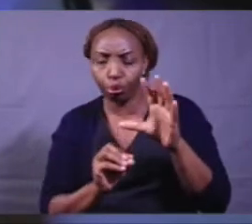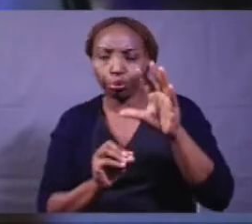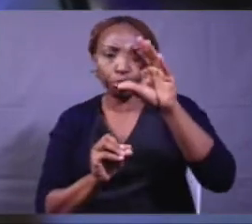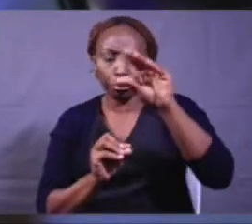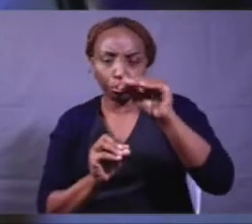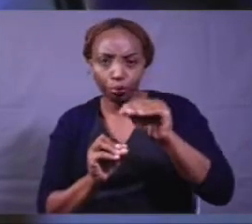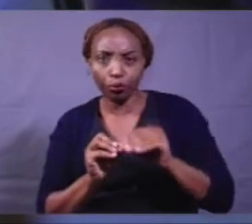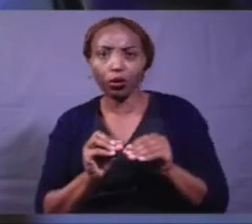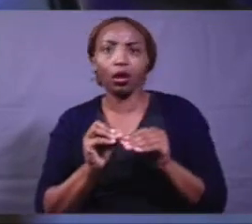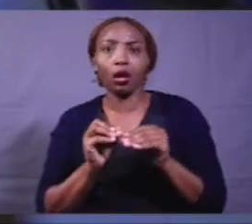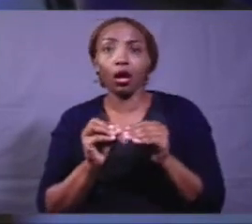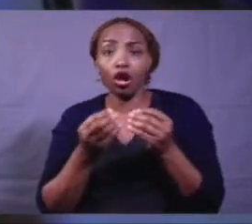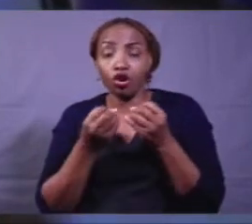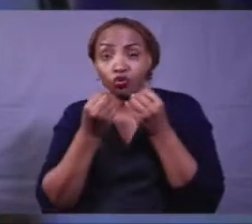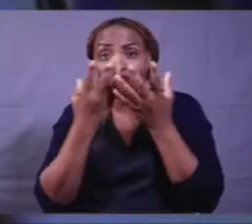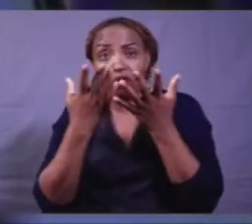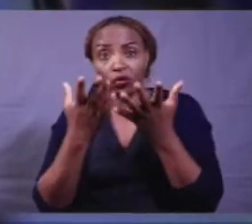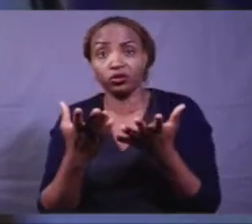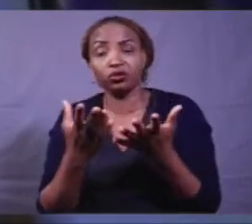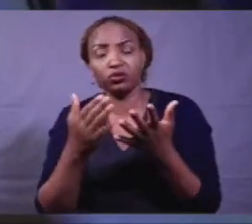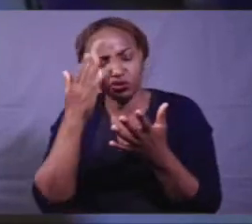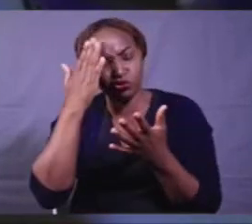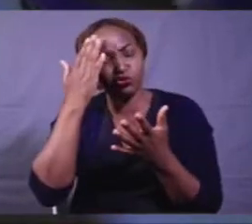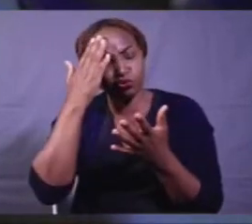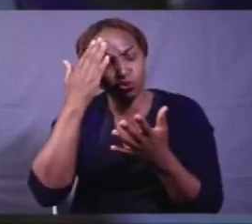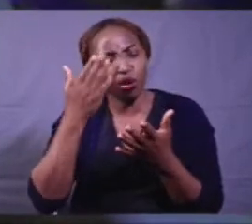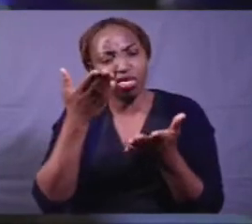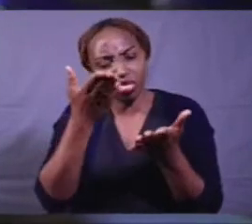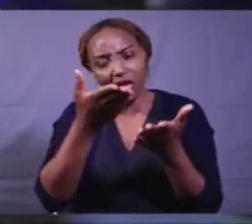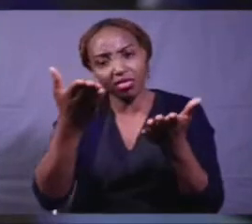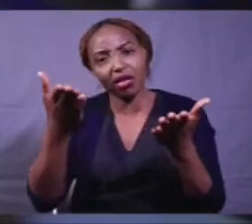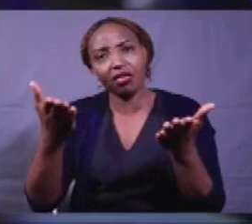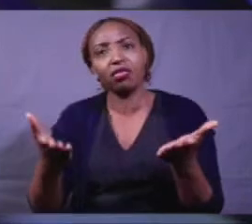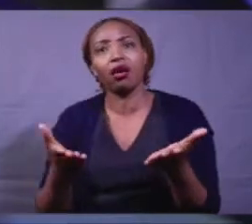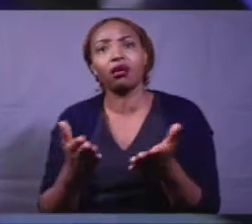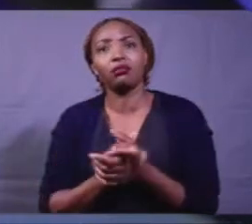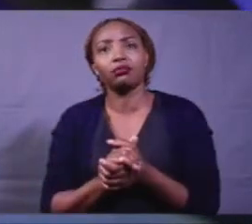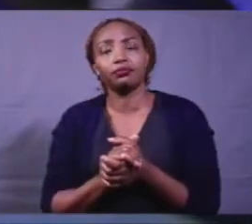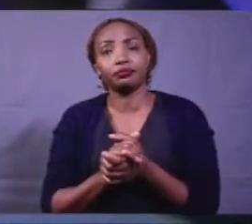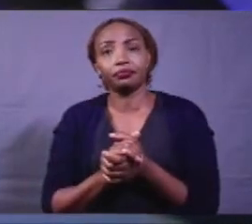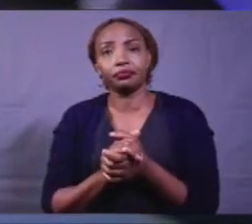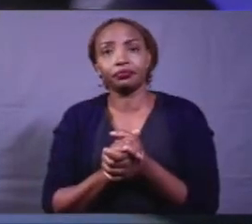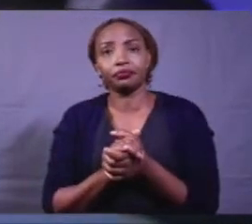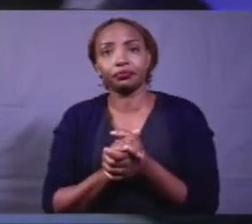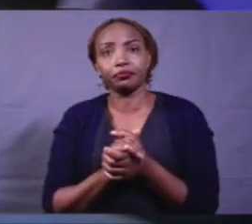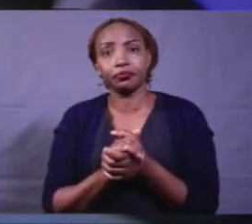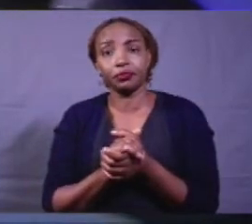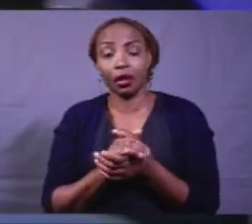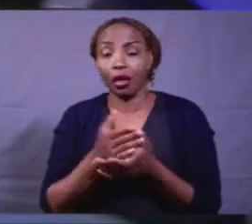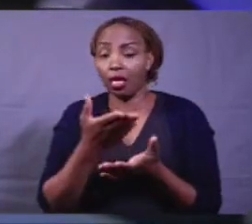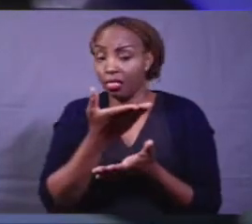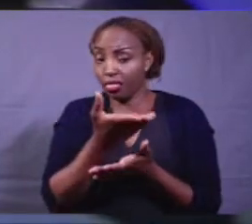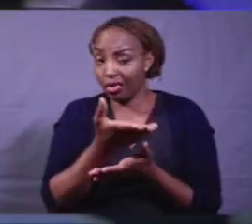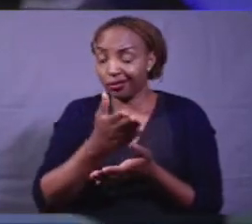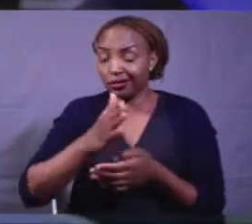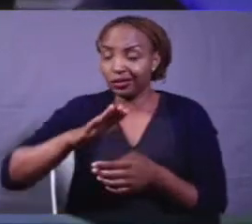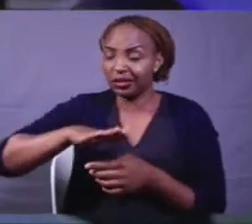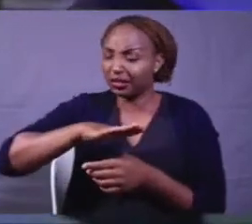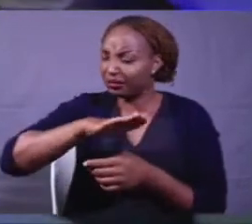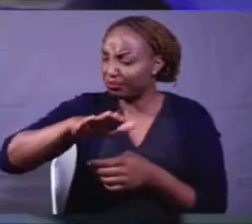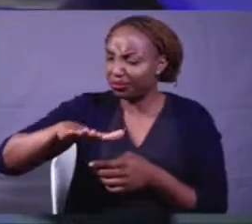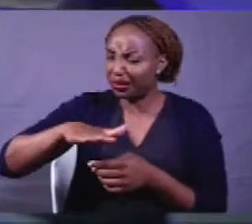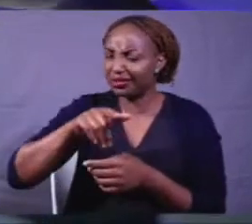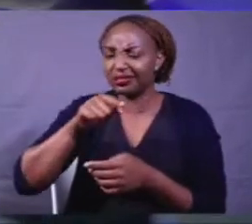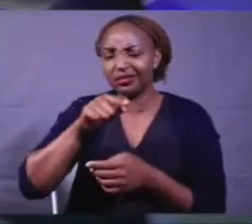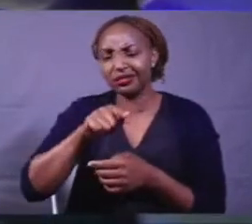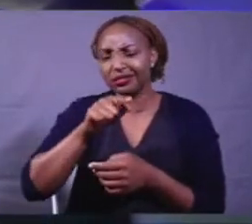The common things you could think about, but given that this is a space that is, as she said, fluid, that is changing all the